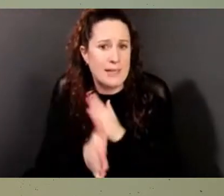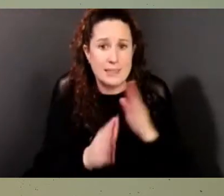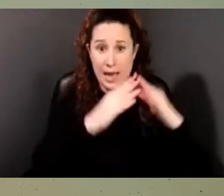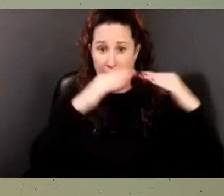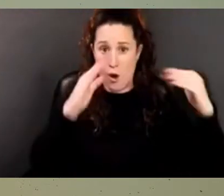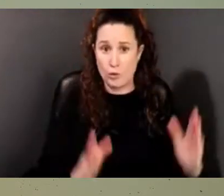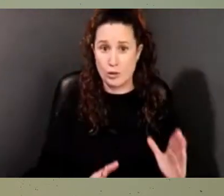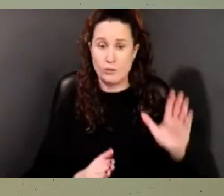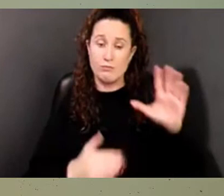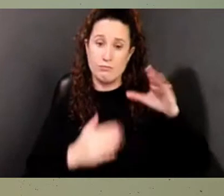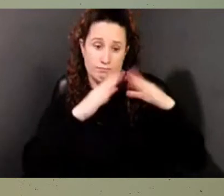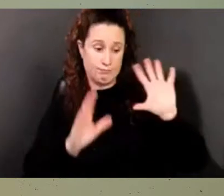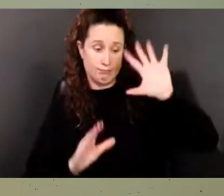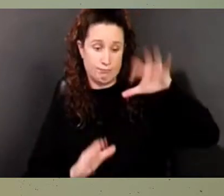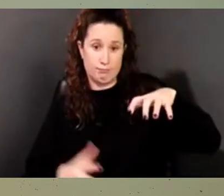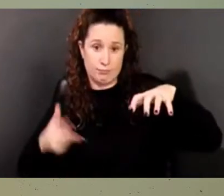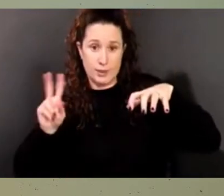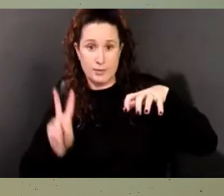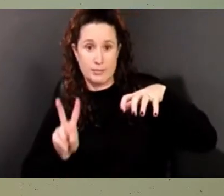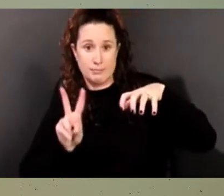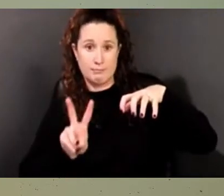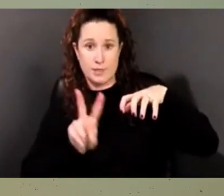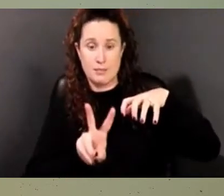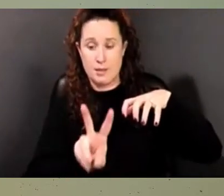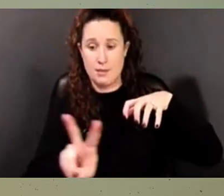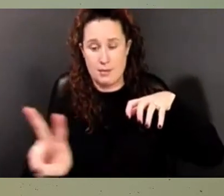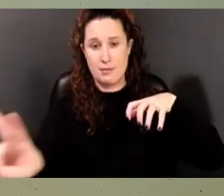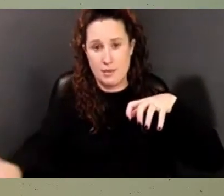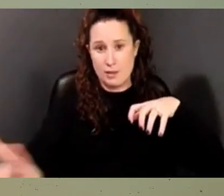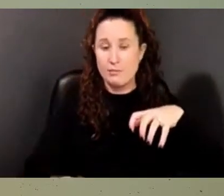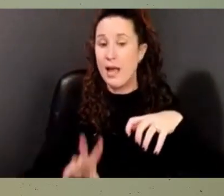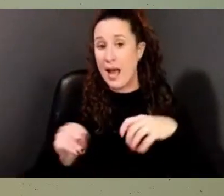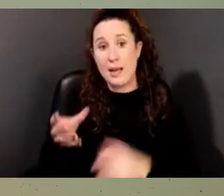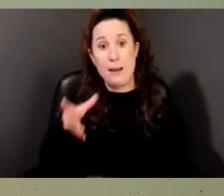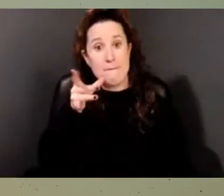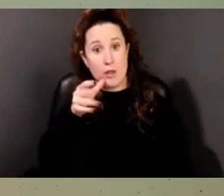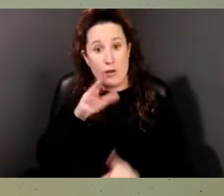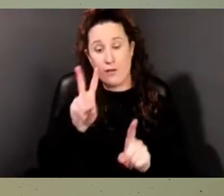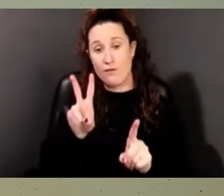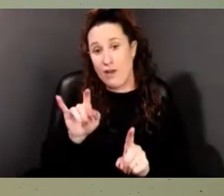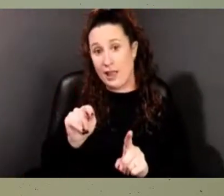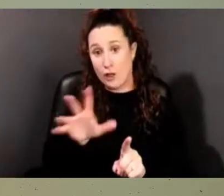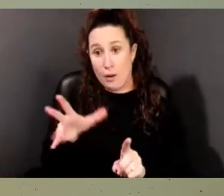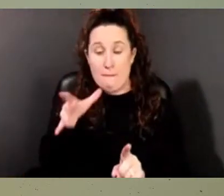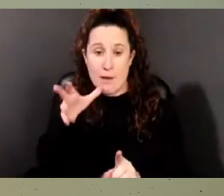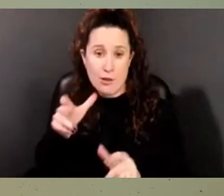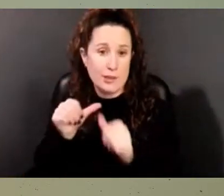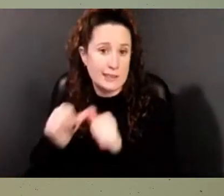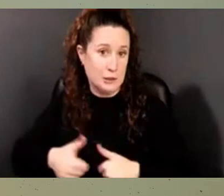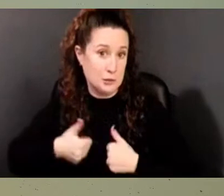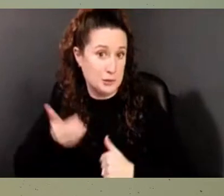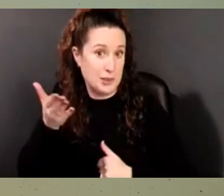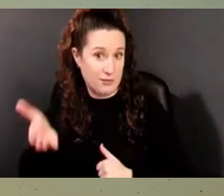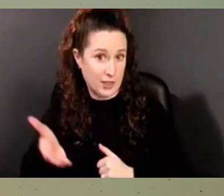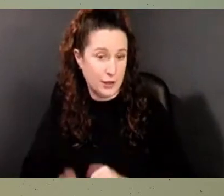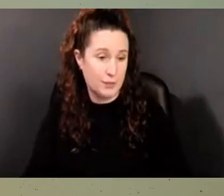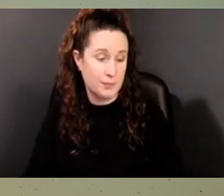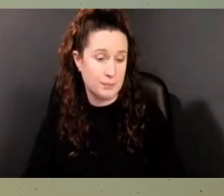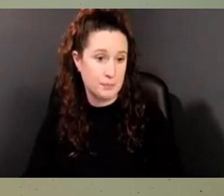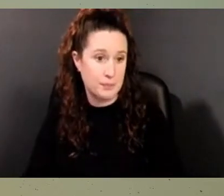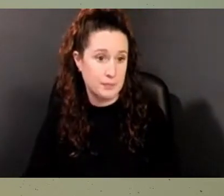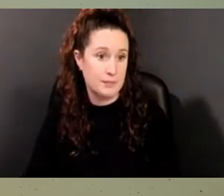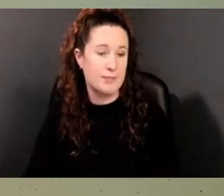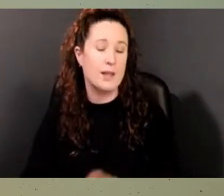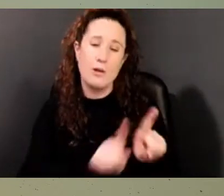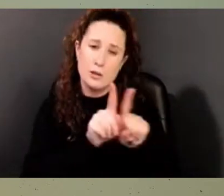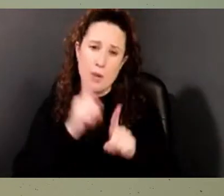then continued to live in the little frame cottage on the stream that supplied the milk house. I also think it's important